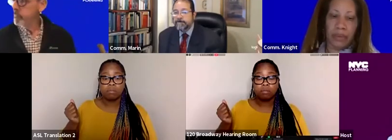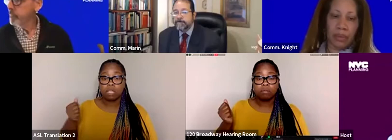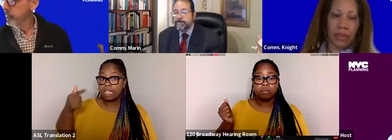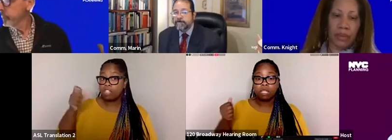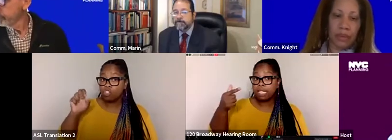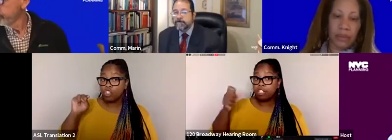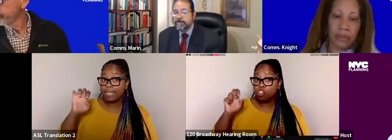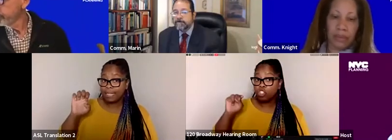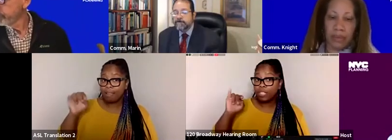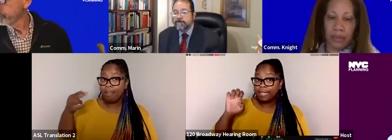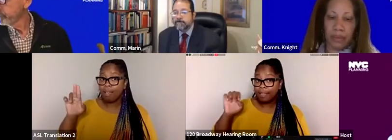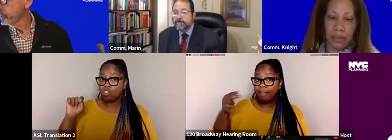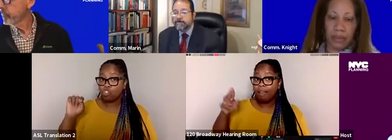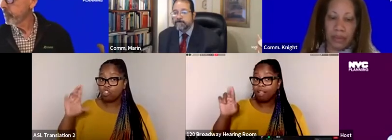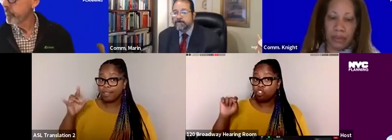Jeannie Hutchins?